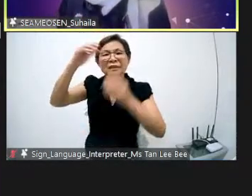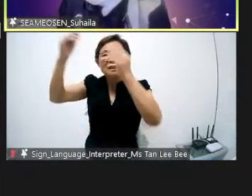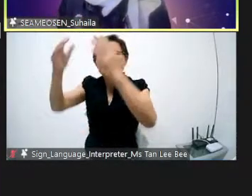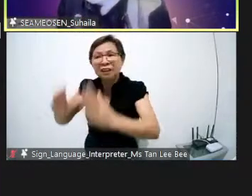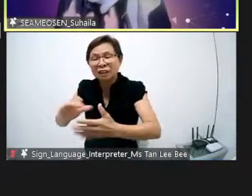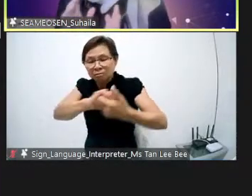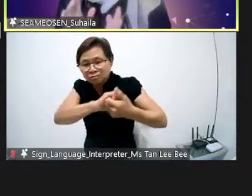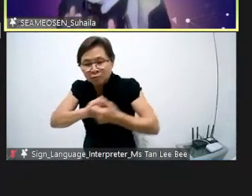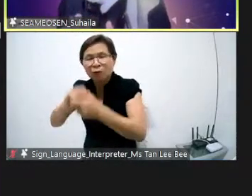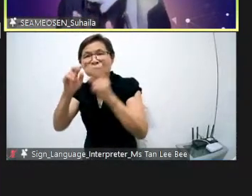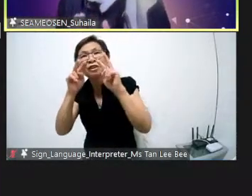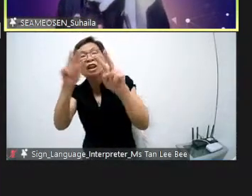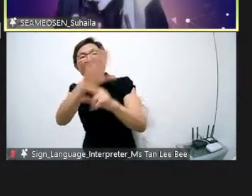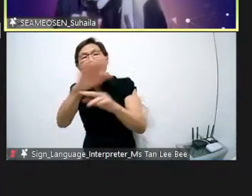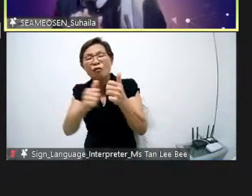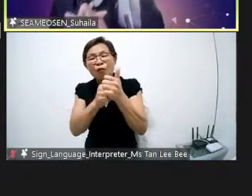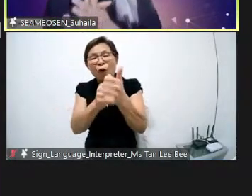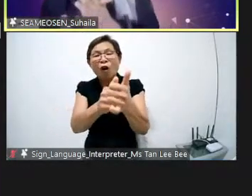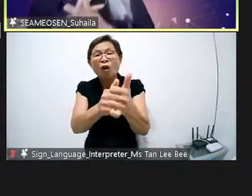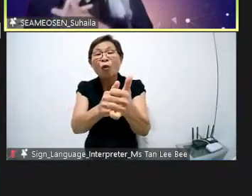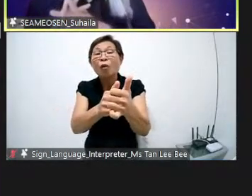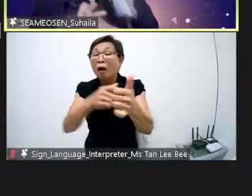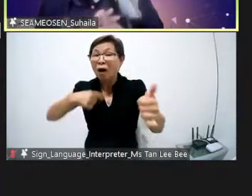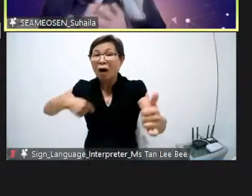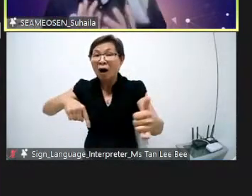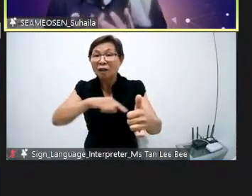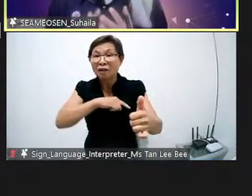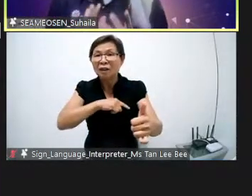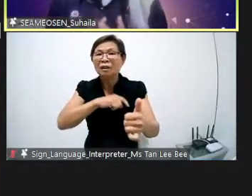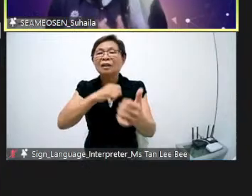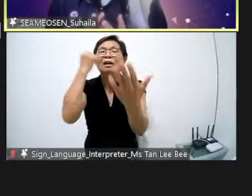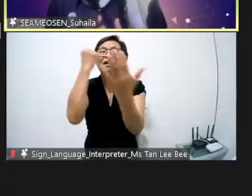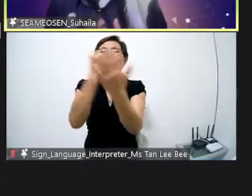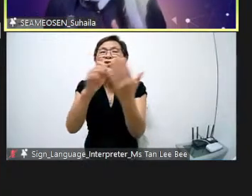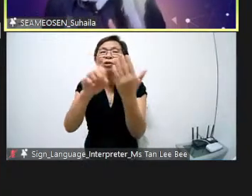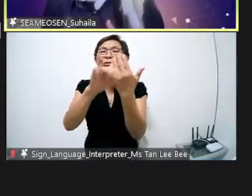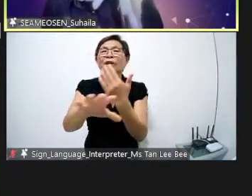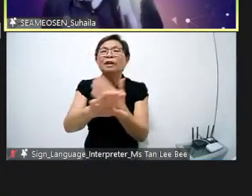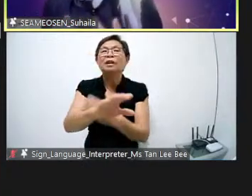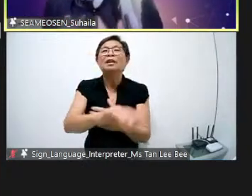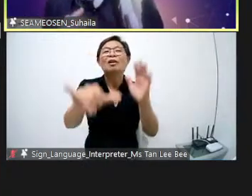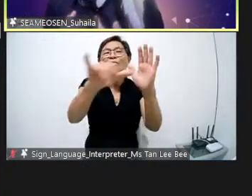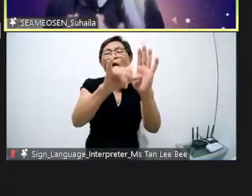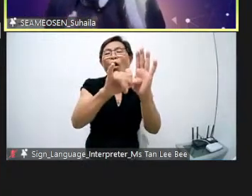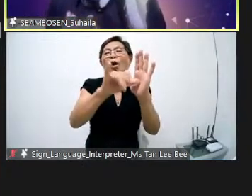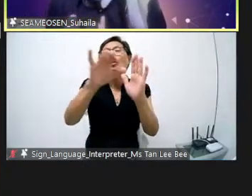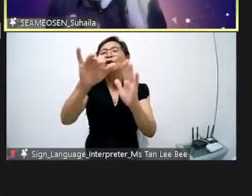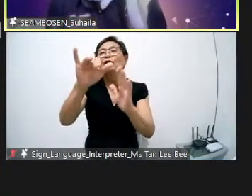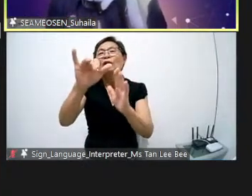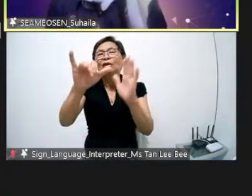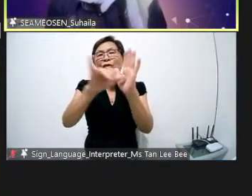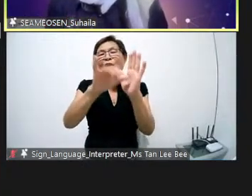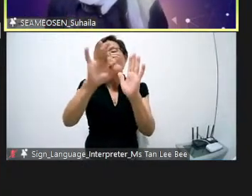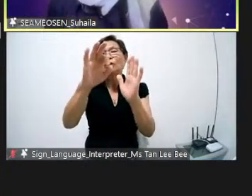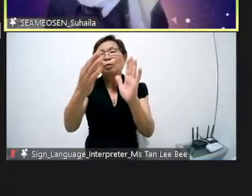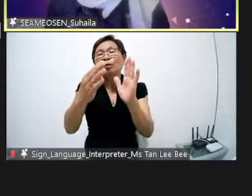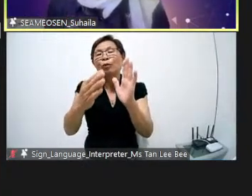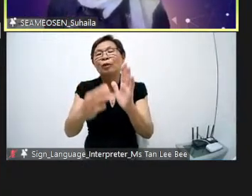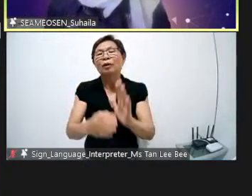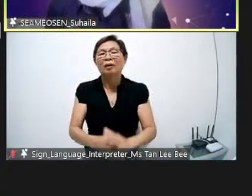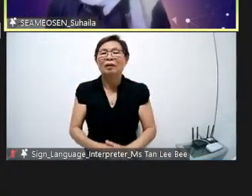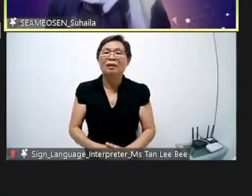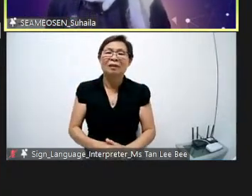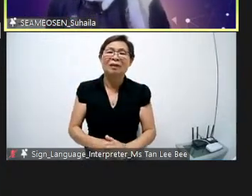watch out and follow us on our social media, Facebook, YouTube, Instagram, where we'll be updating more on the